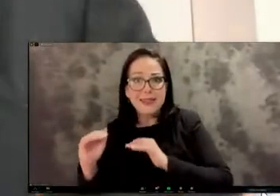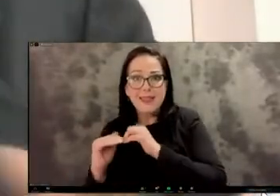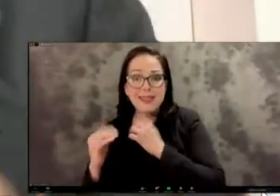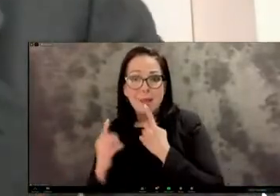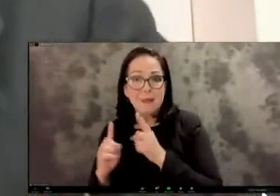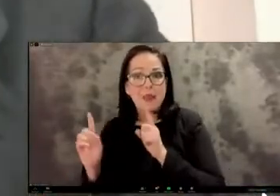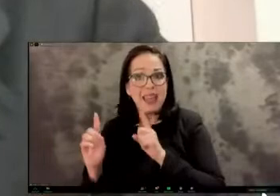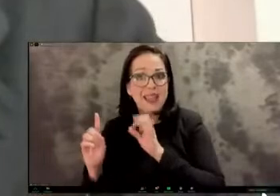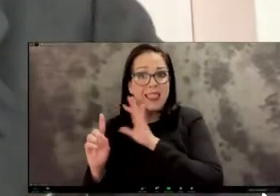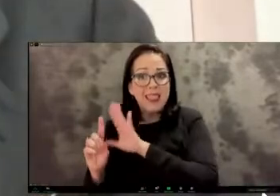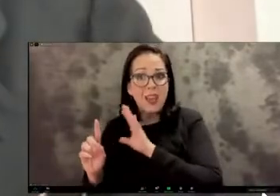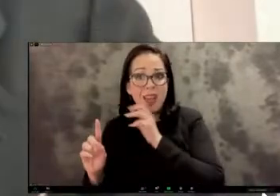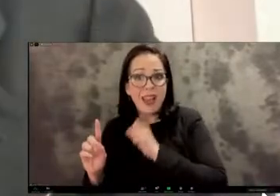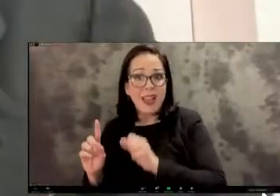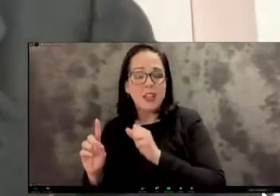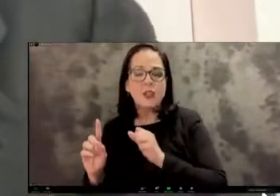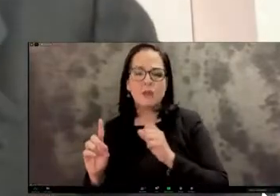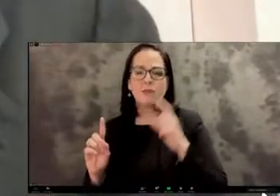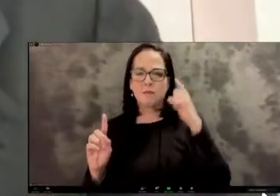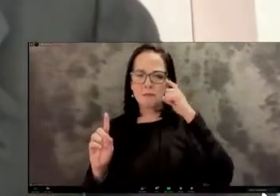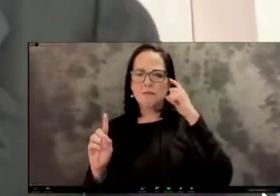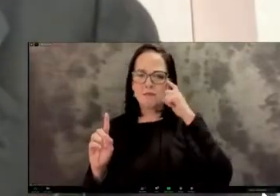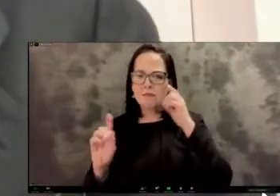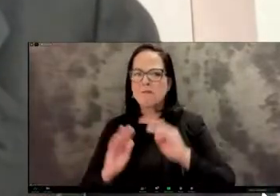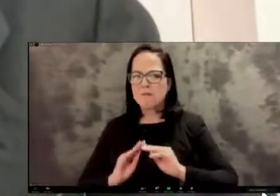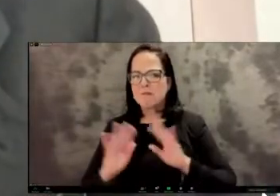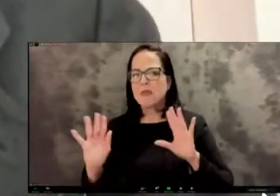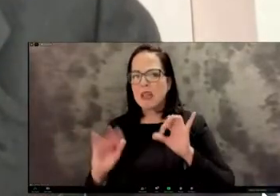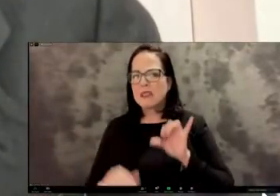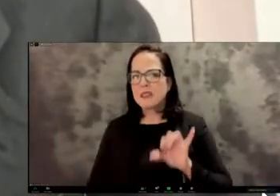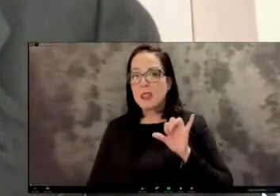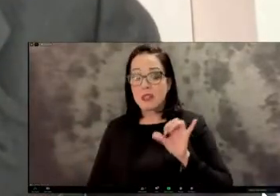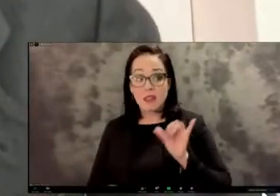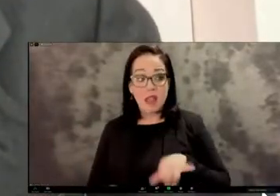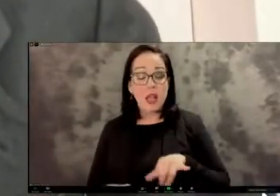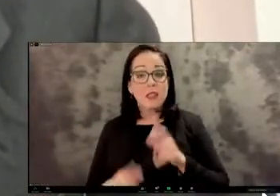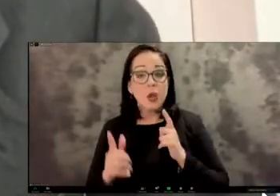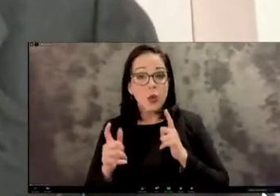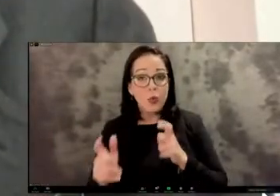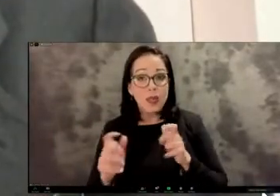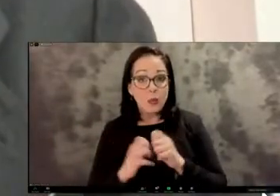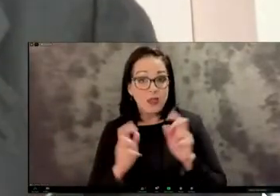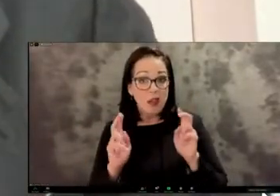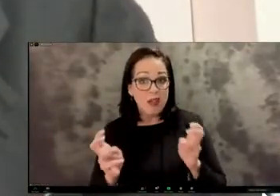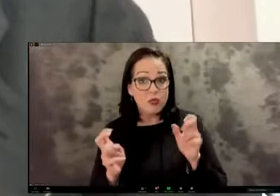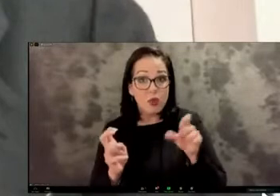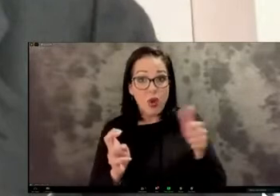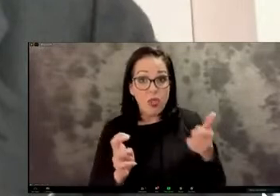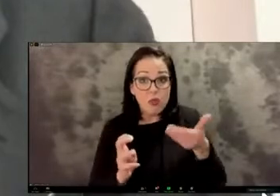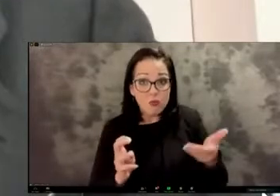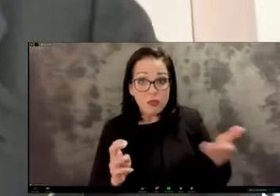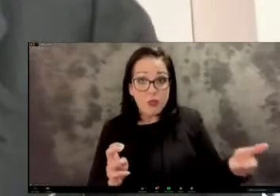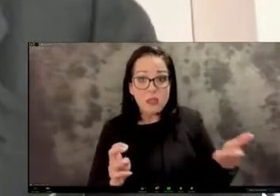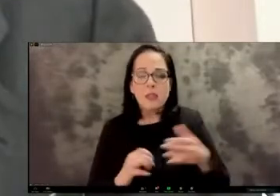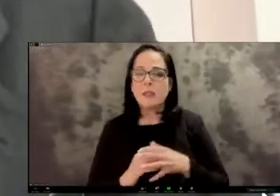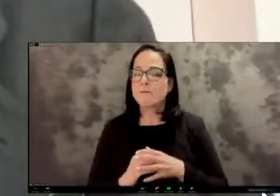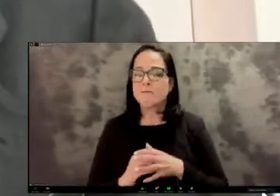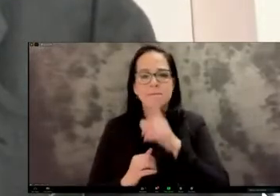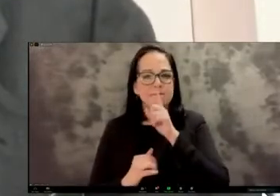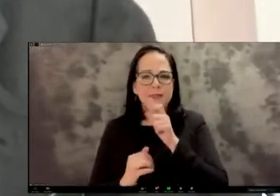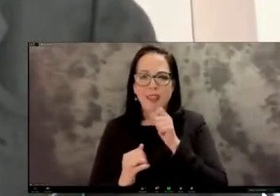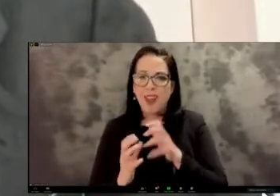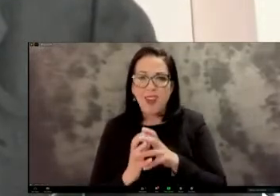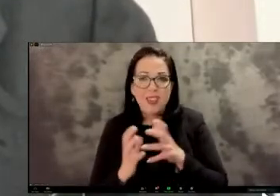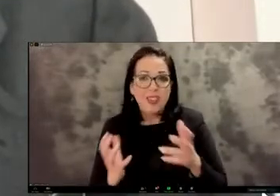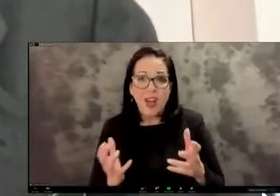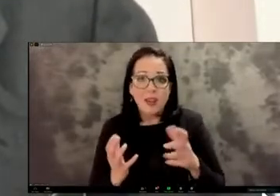makes perfect sense. Quickly on the issue of other resources, there haven't been a lot of